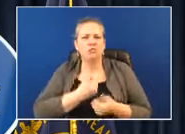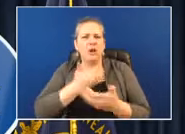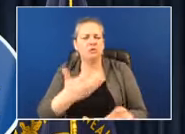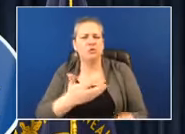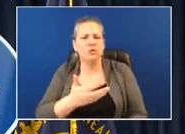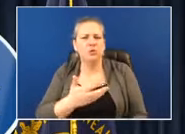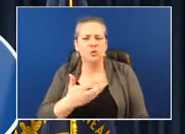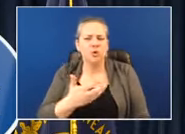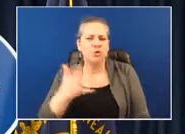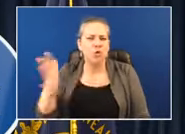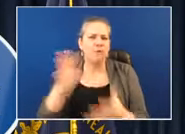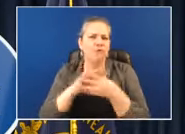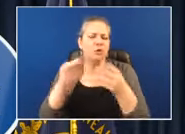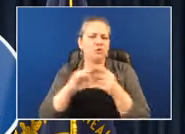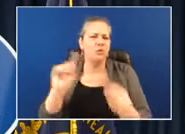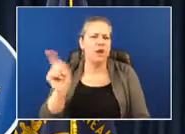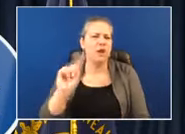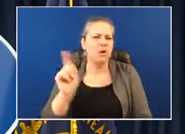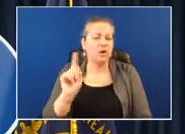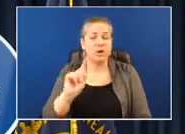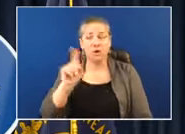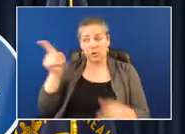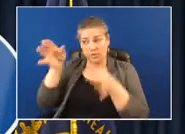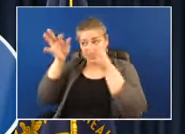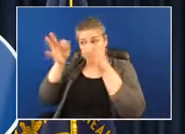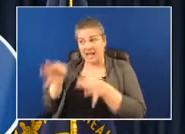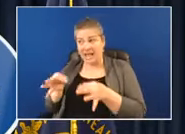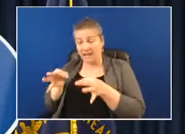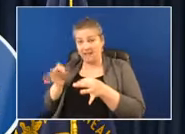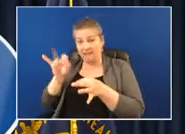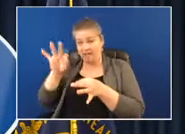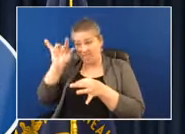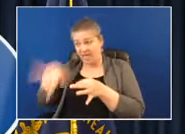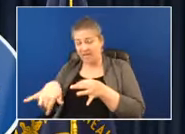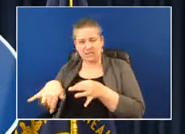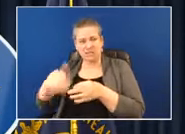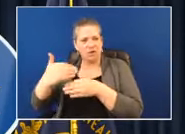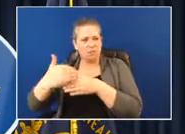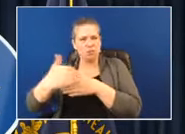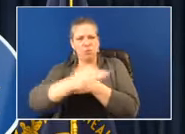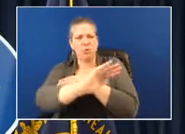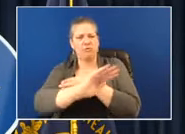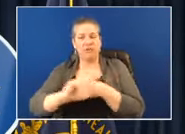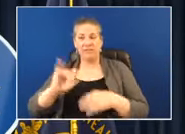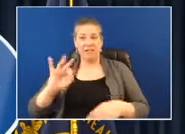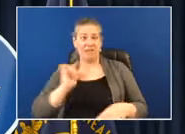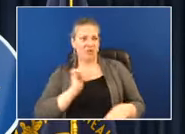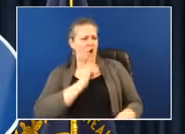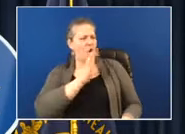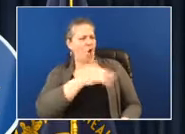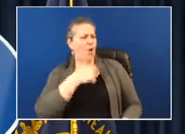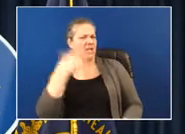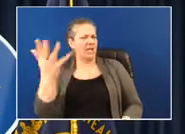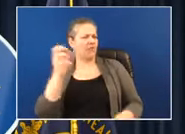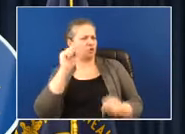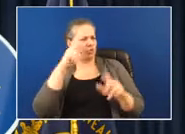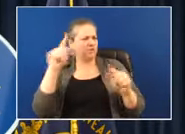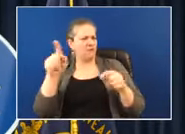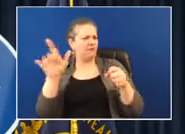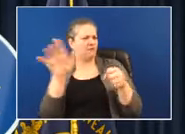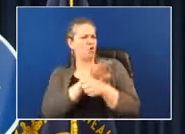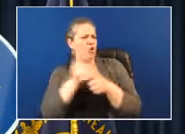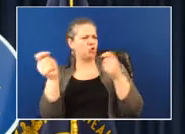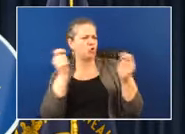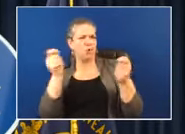parents out of the actual decision making. And when legislators look at you and say, we're going to give superintendents the ultimate control they don't have right now, that's